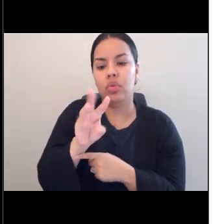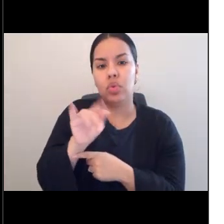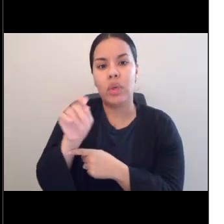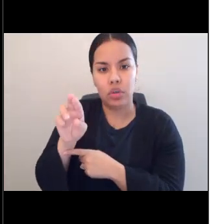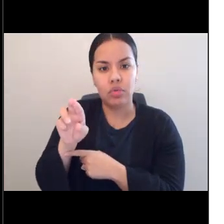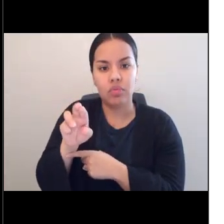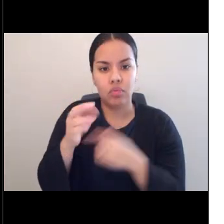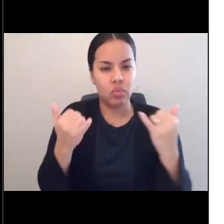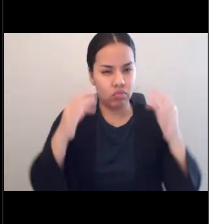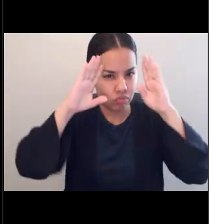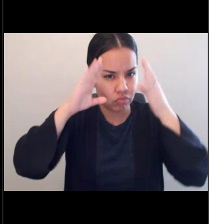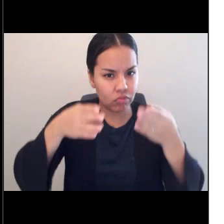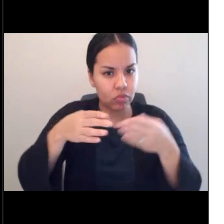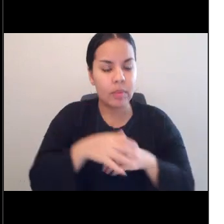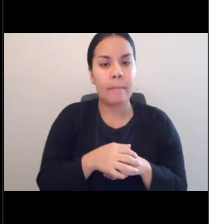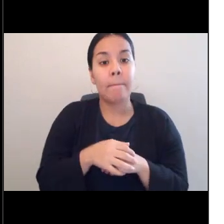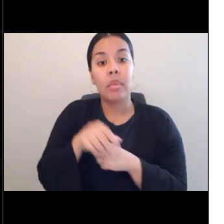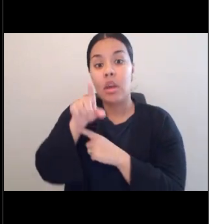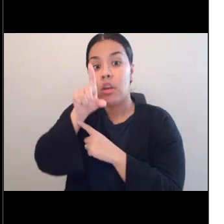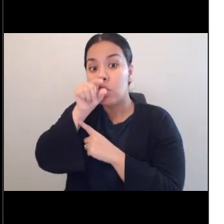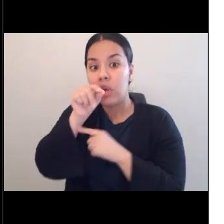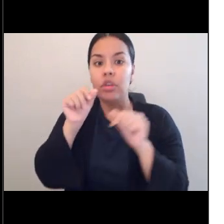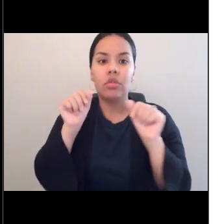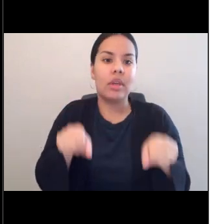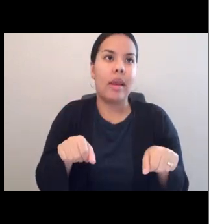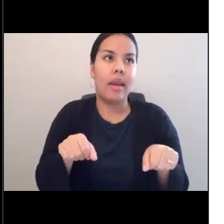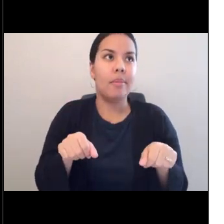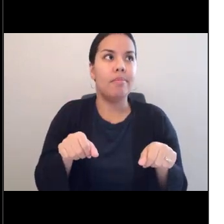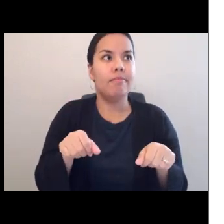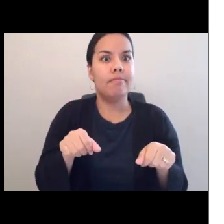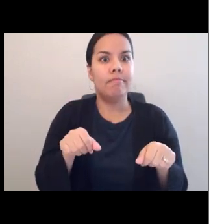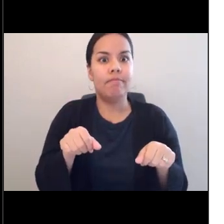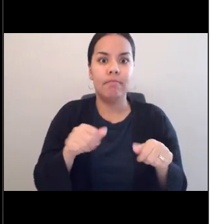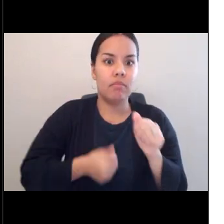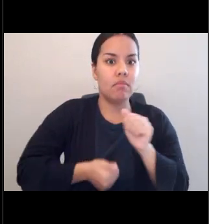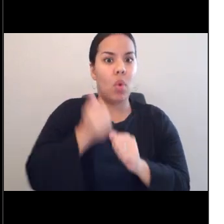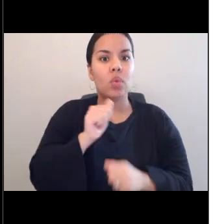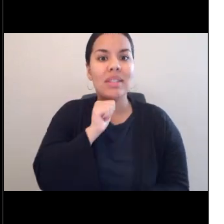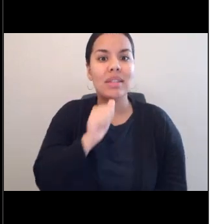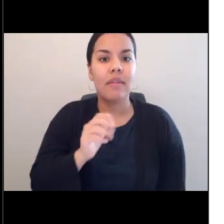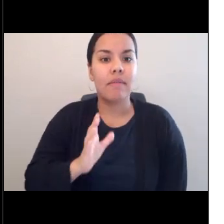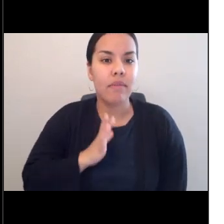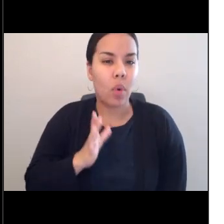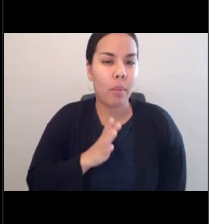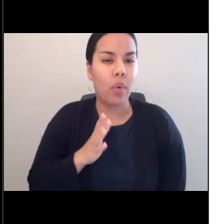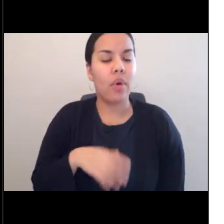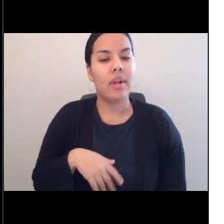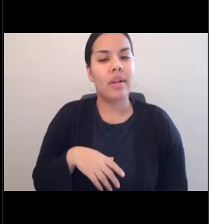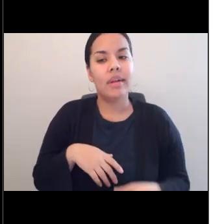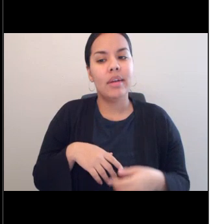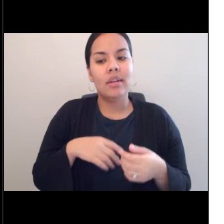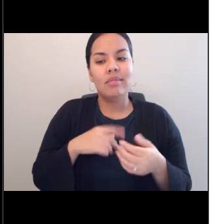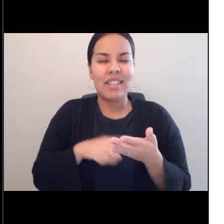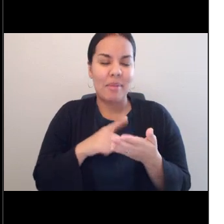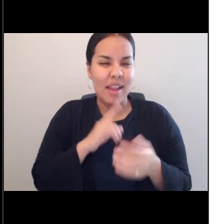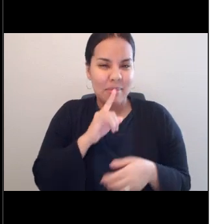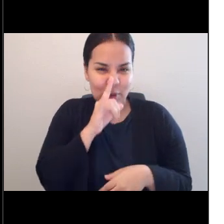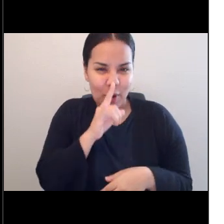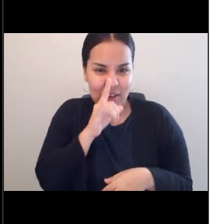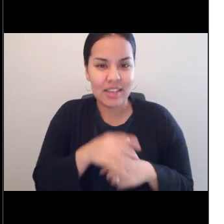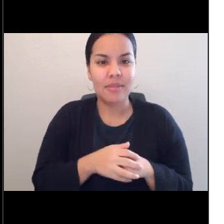So Twitter in particular can tend to be a little bit the most informal or a little bit snarky, and it can be a little bit easy